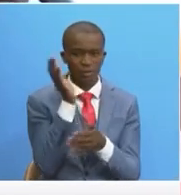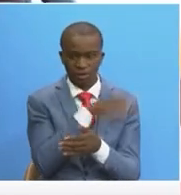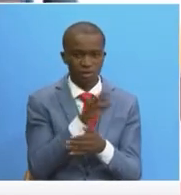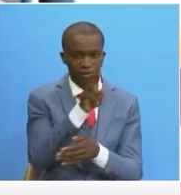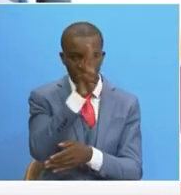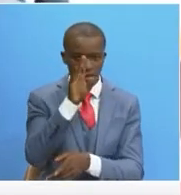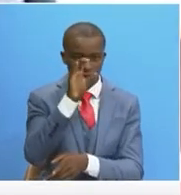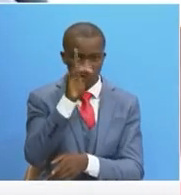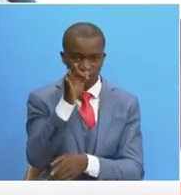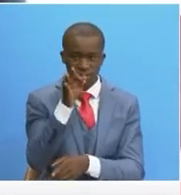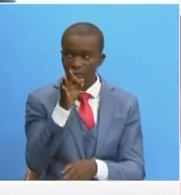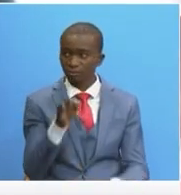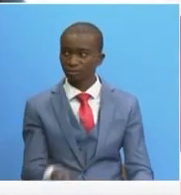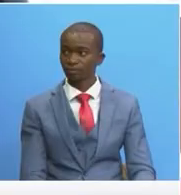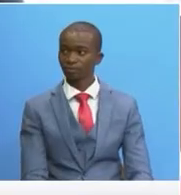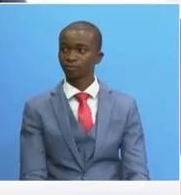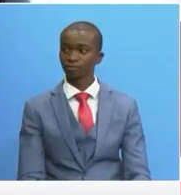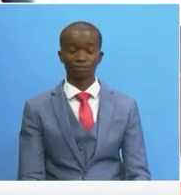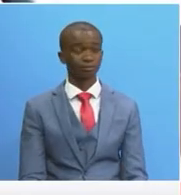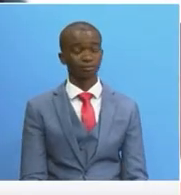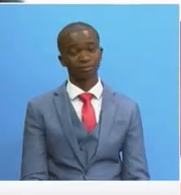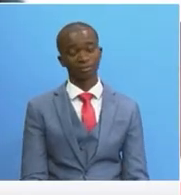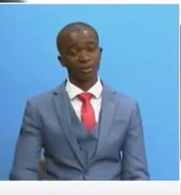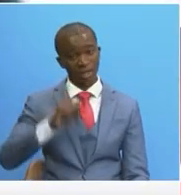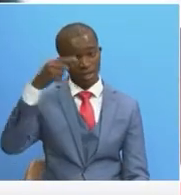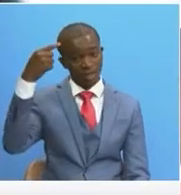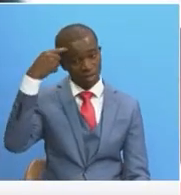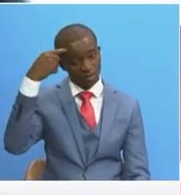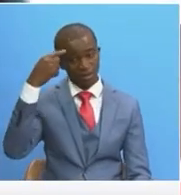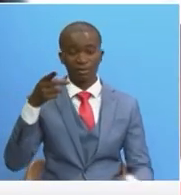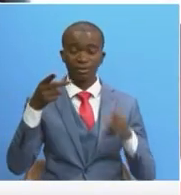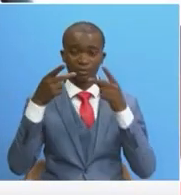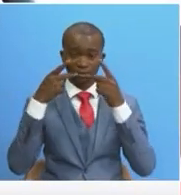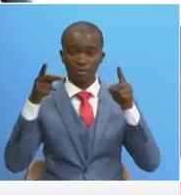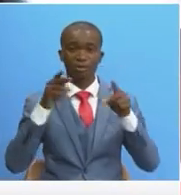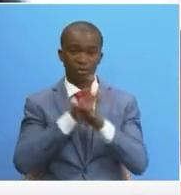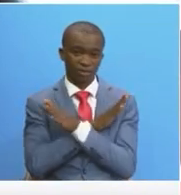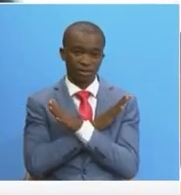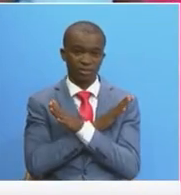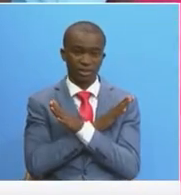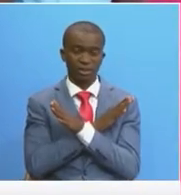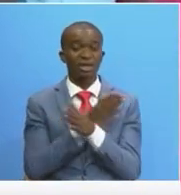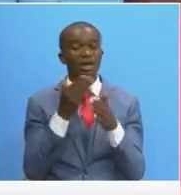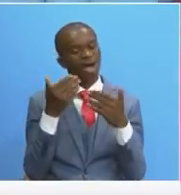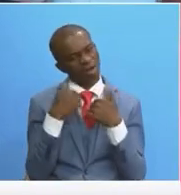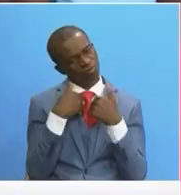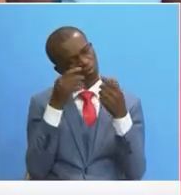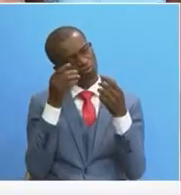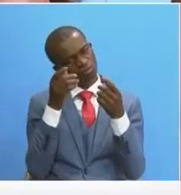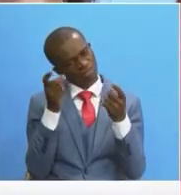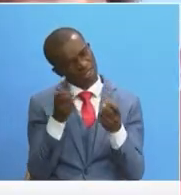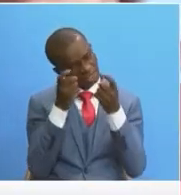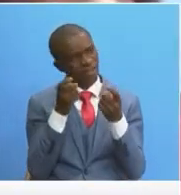government of the Republic of Zambia is now head-on facing all these challenges so that the work